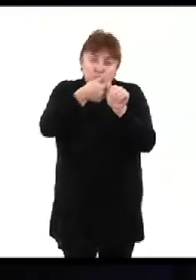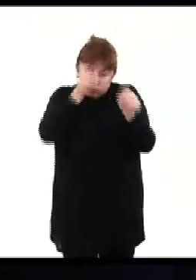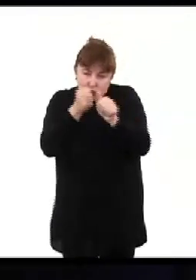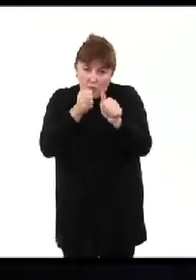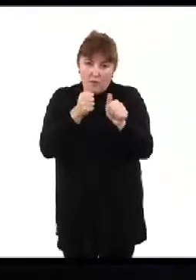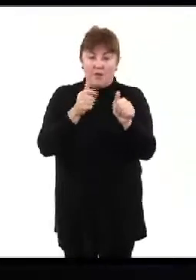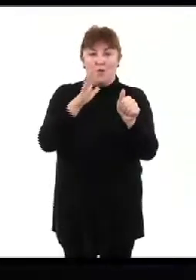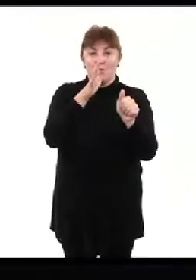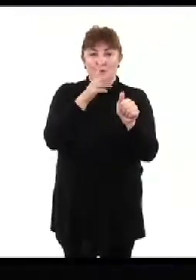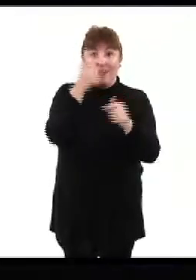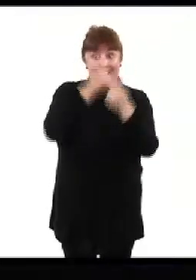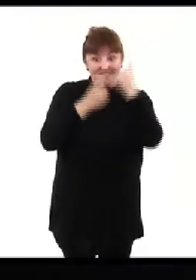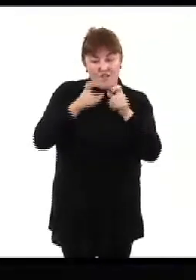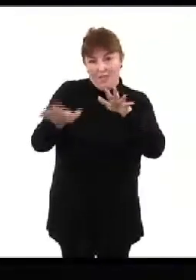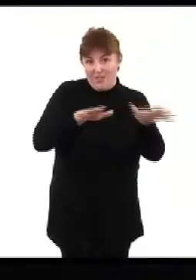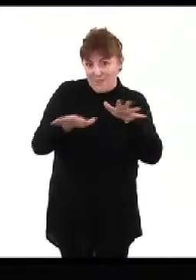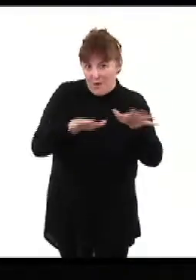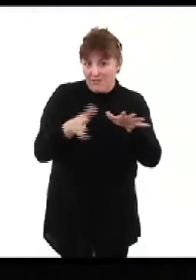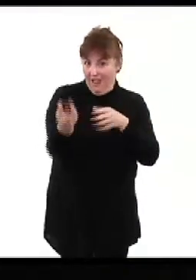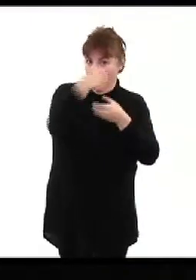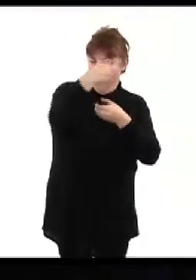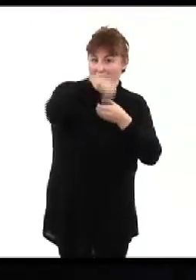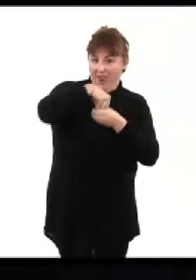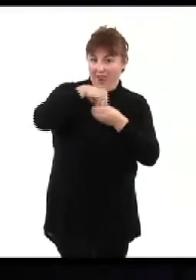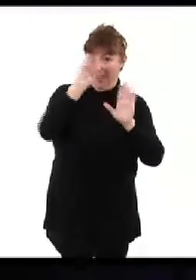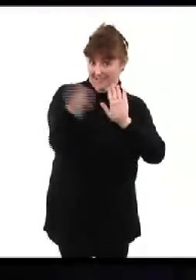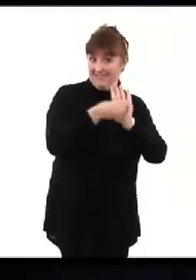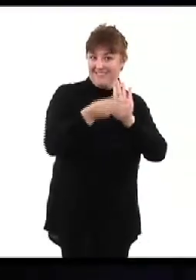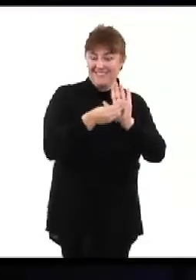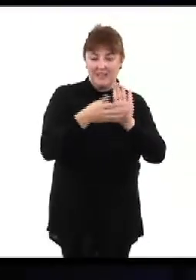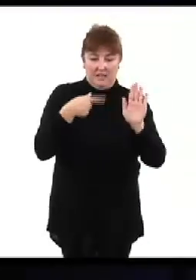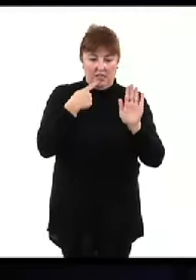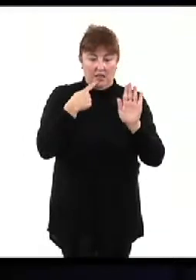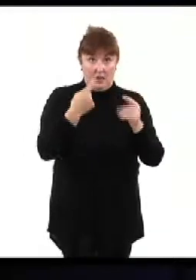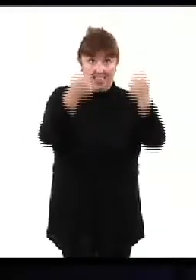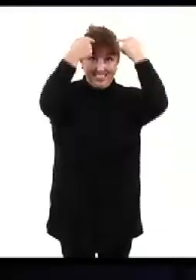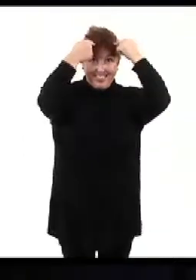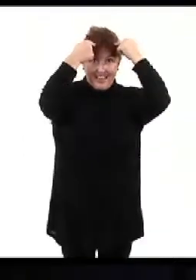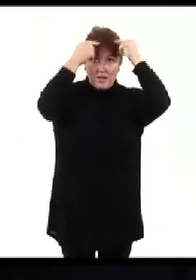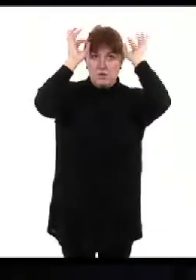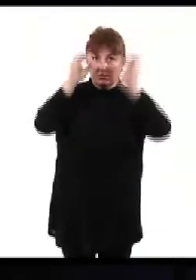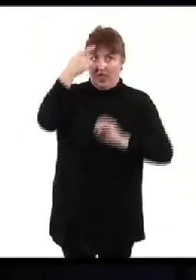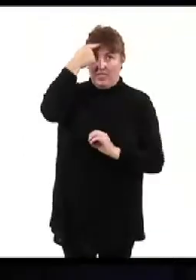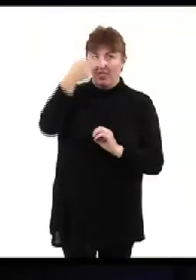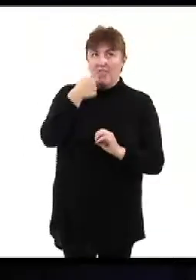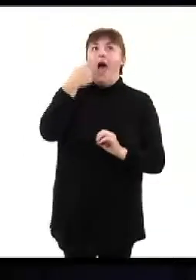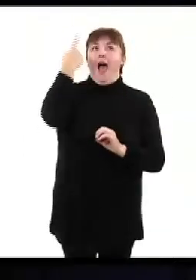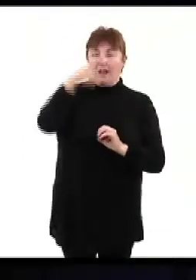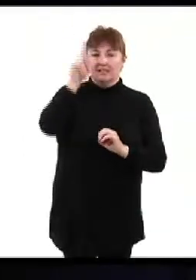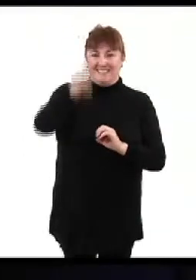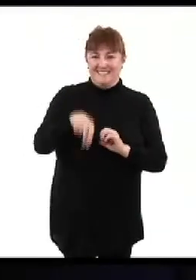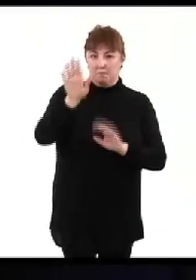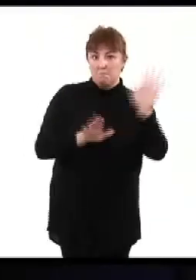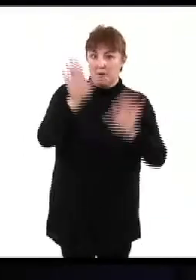information, then they should look like pantomimes in the brain. We should see greater activation for those types of signs in the superior parietal lobule